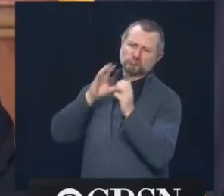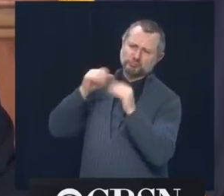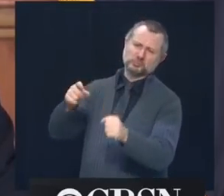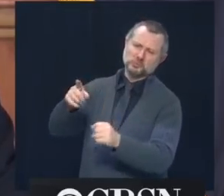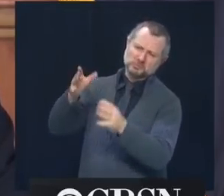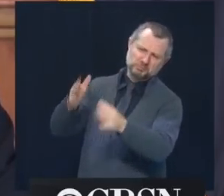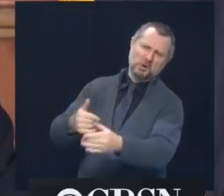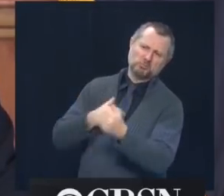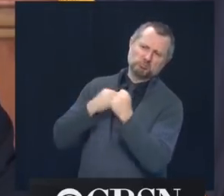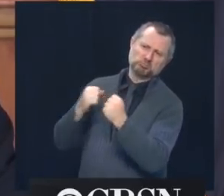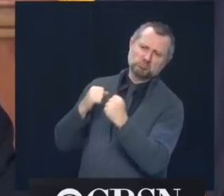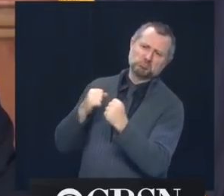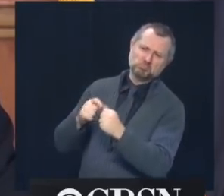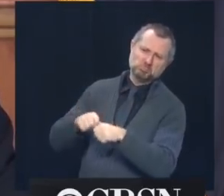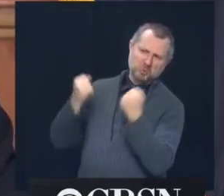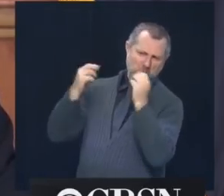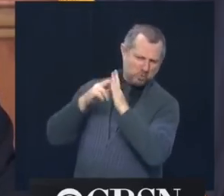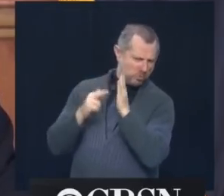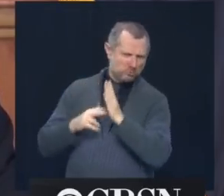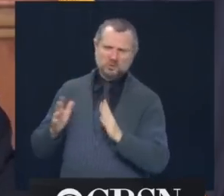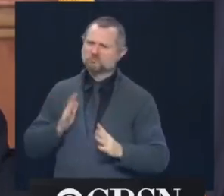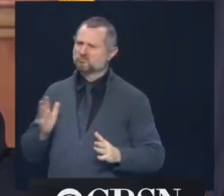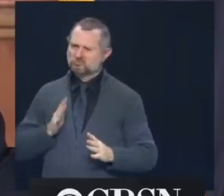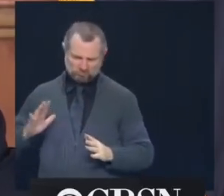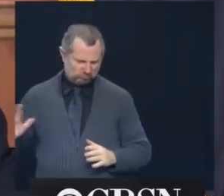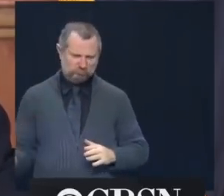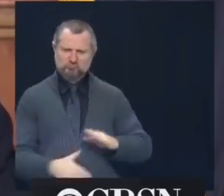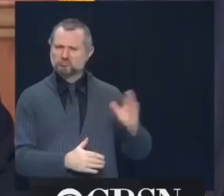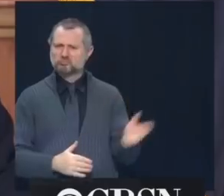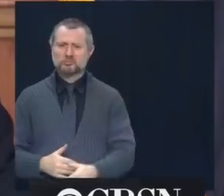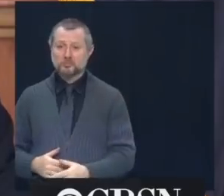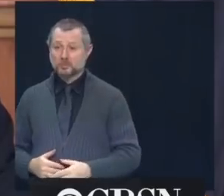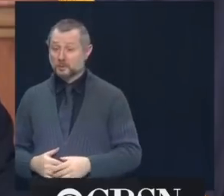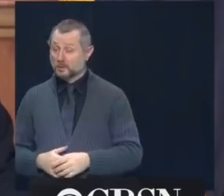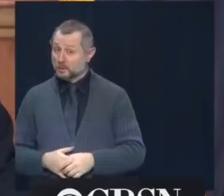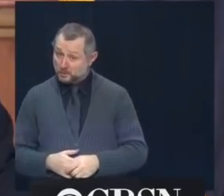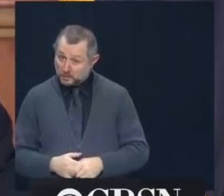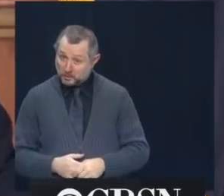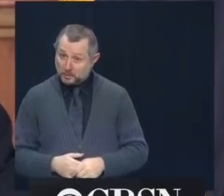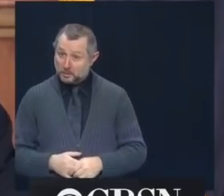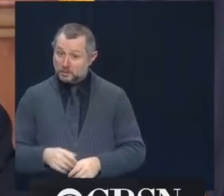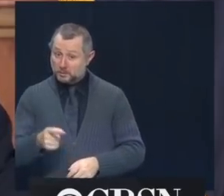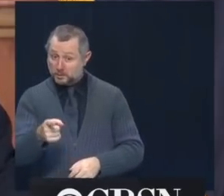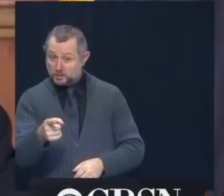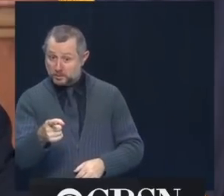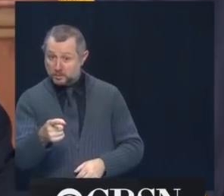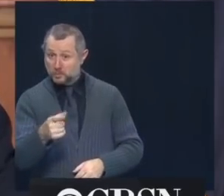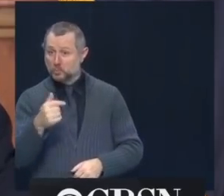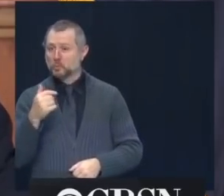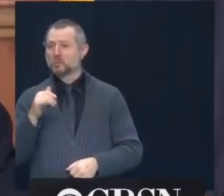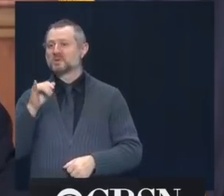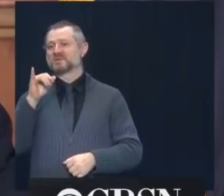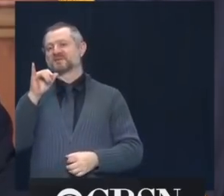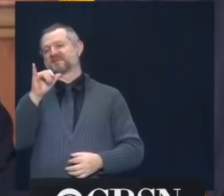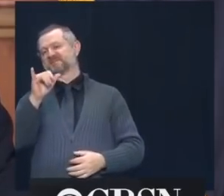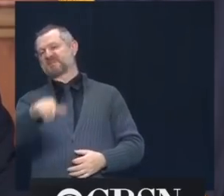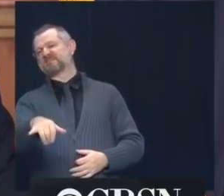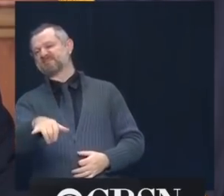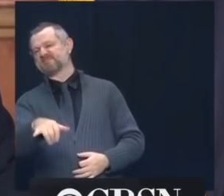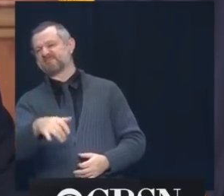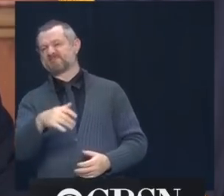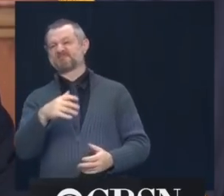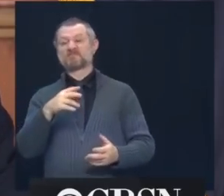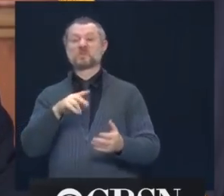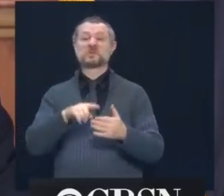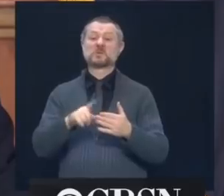violates the rules, which has now demonstrably resulted in more